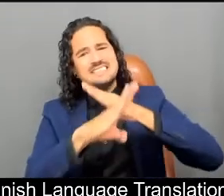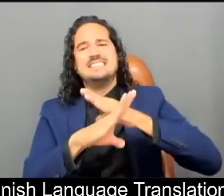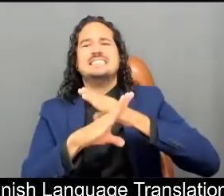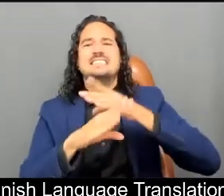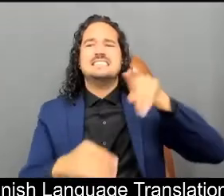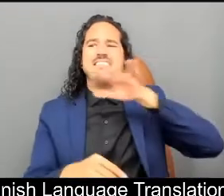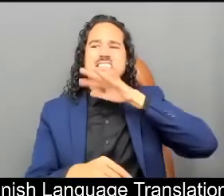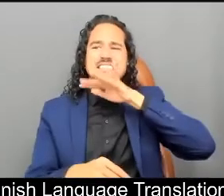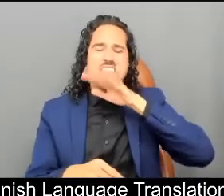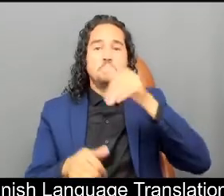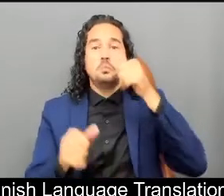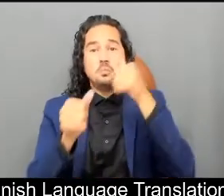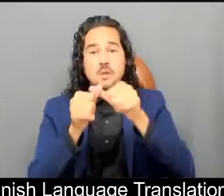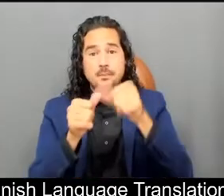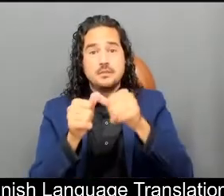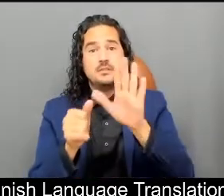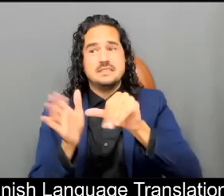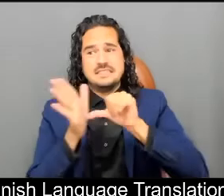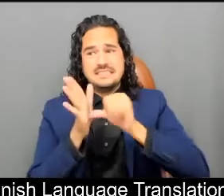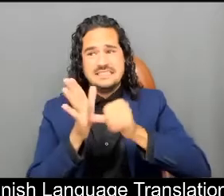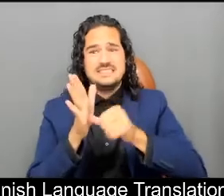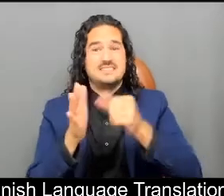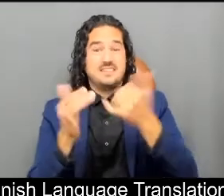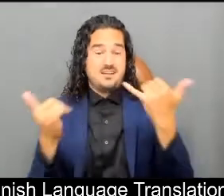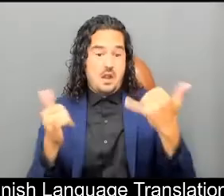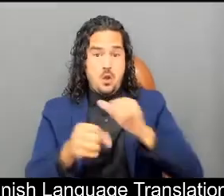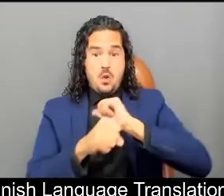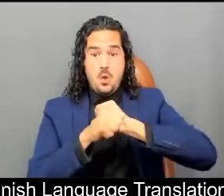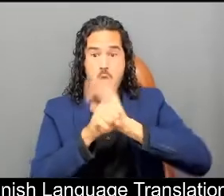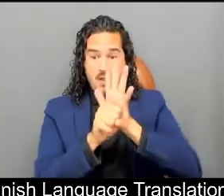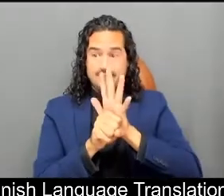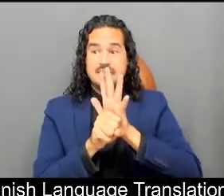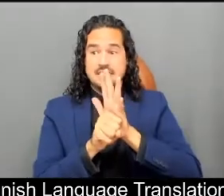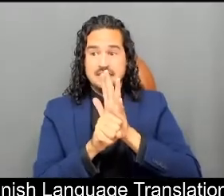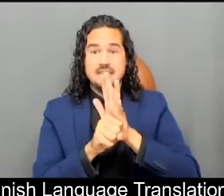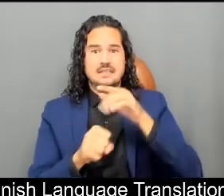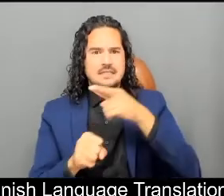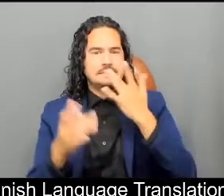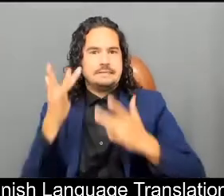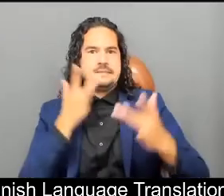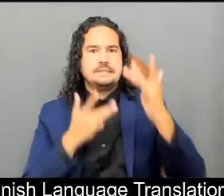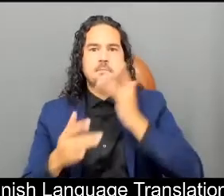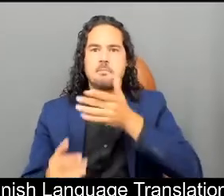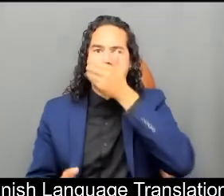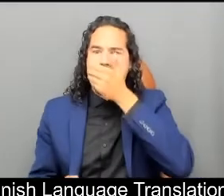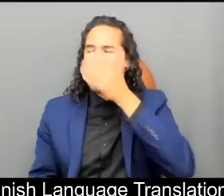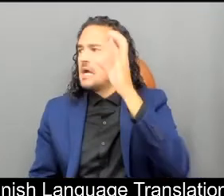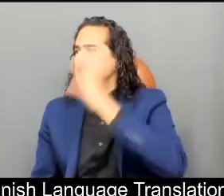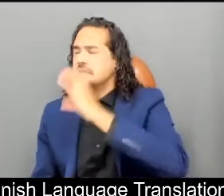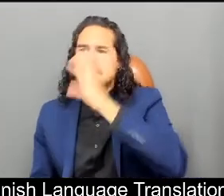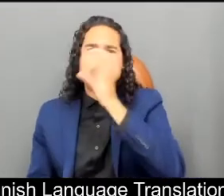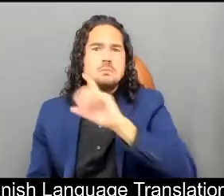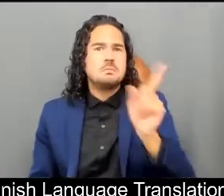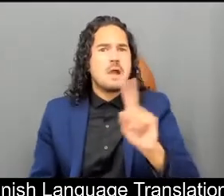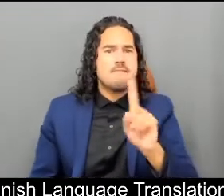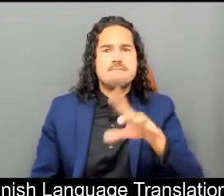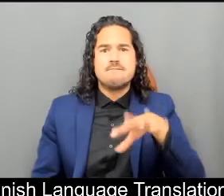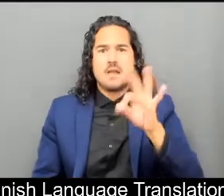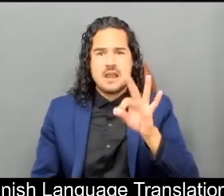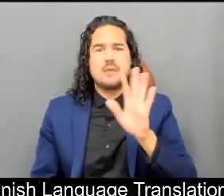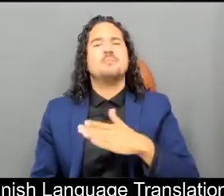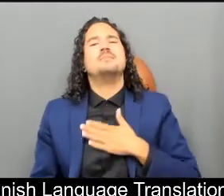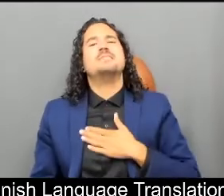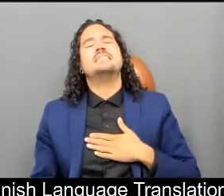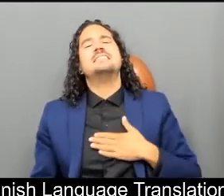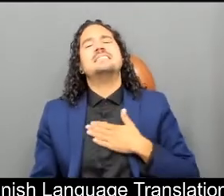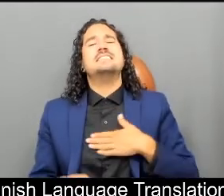a COVID-19 pandemic, that there is a shortage of N95 masks. So if when all possible, please just remain indoors, keep